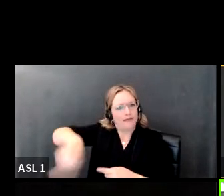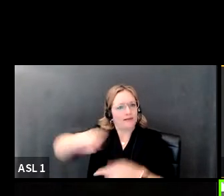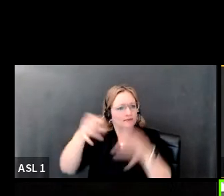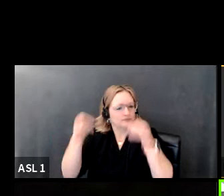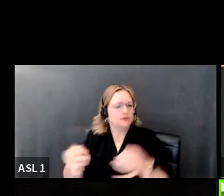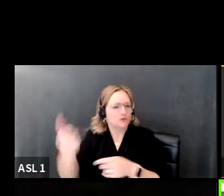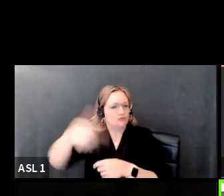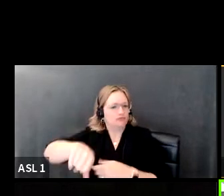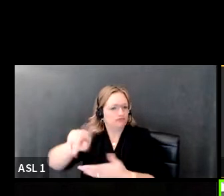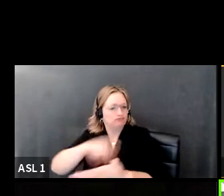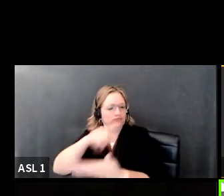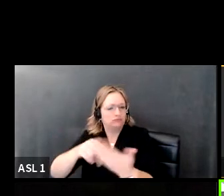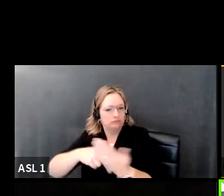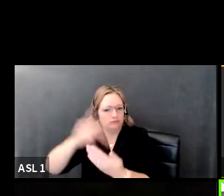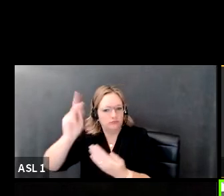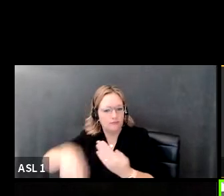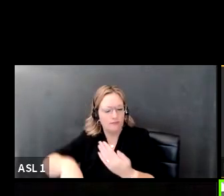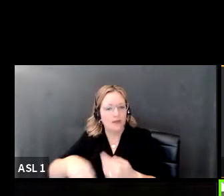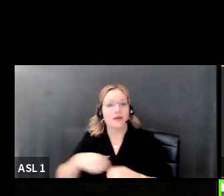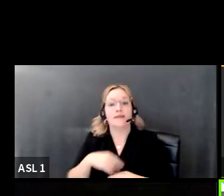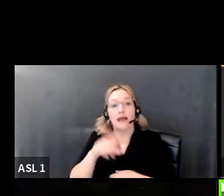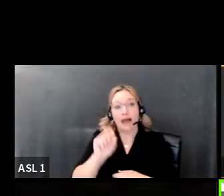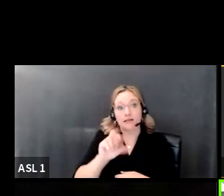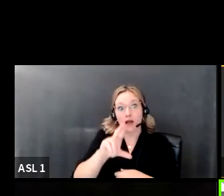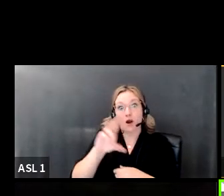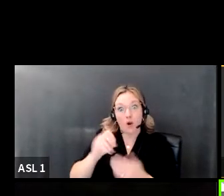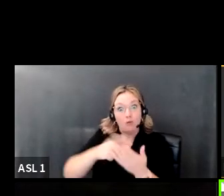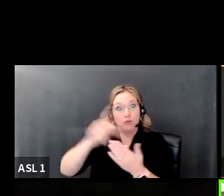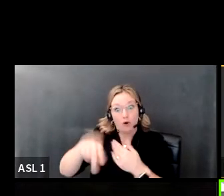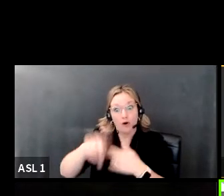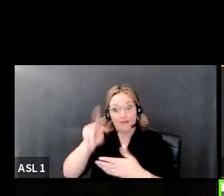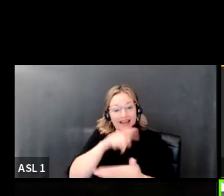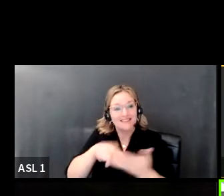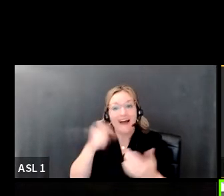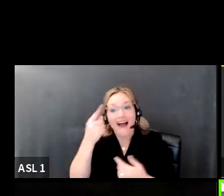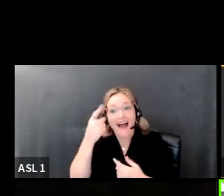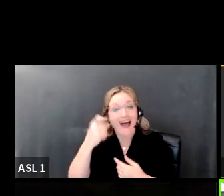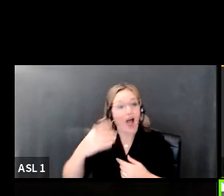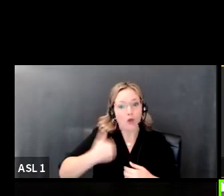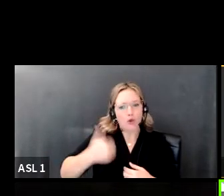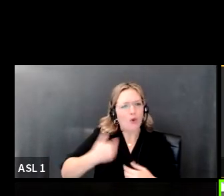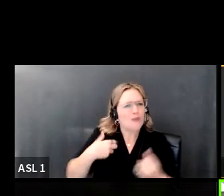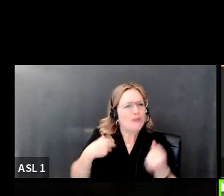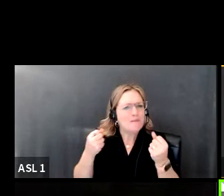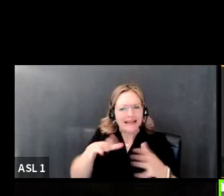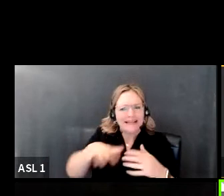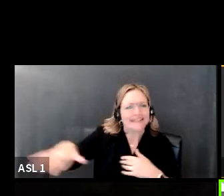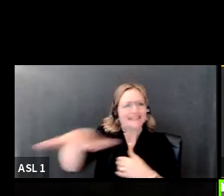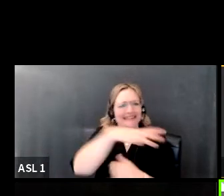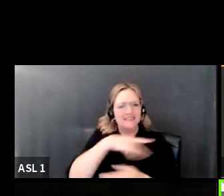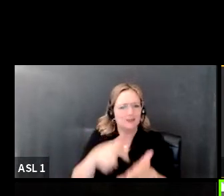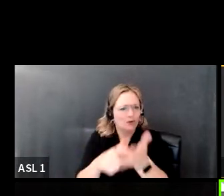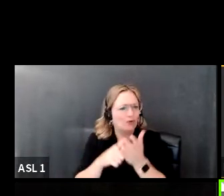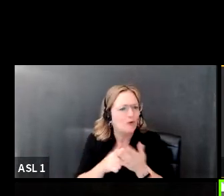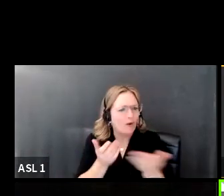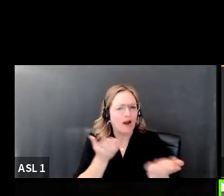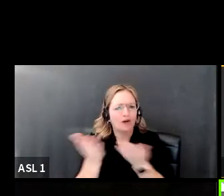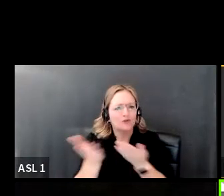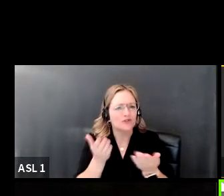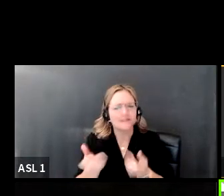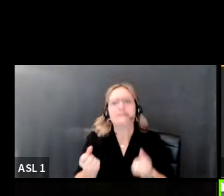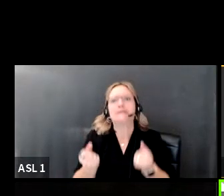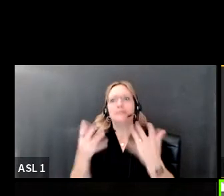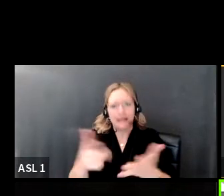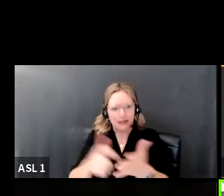the sro program is cancelled but we still have hundreds of thousands of young people in the city that require services and specifically services of the